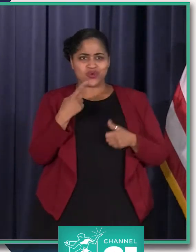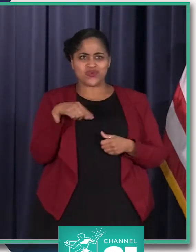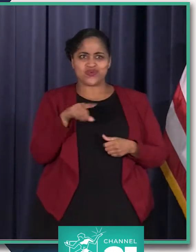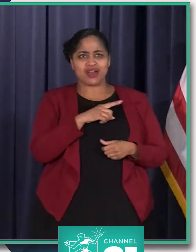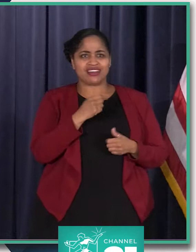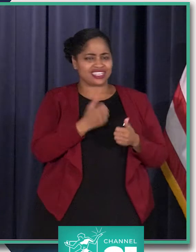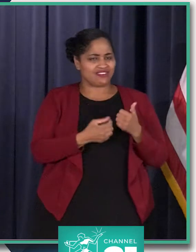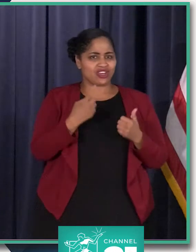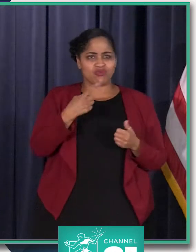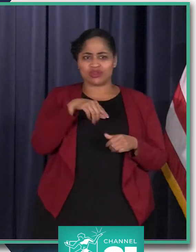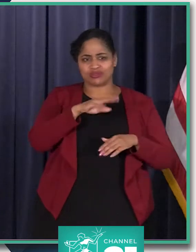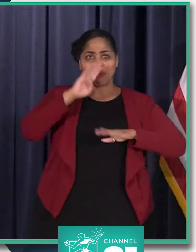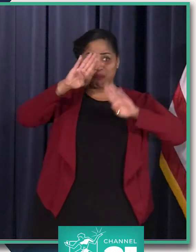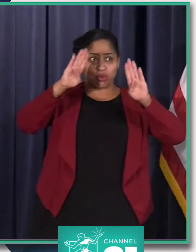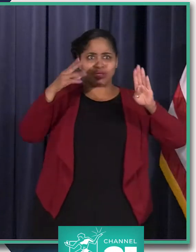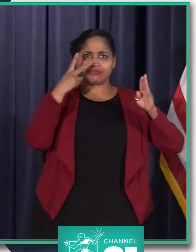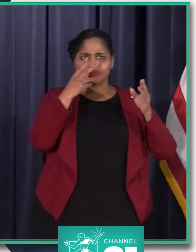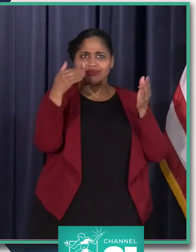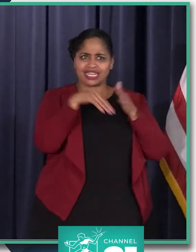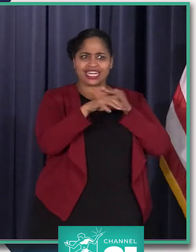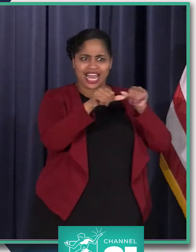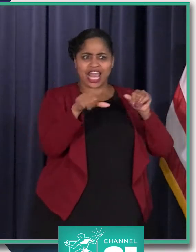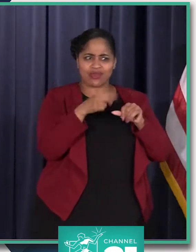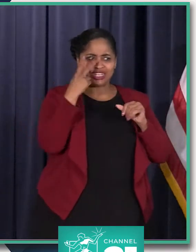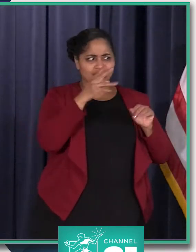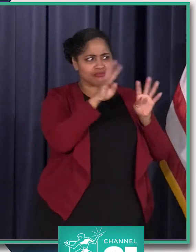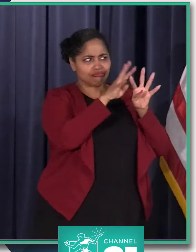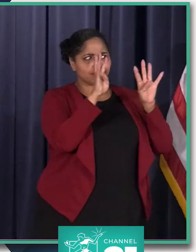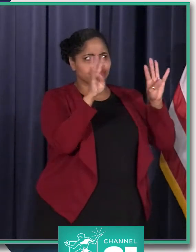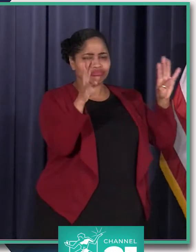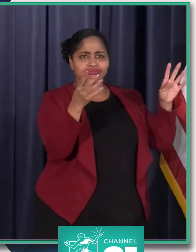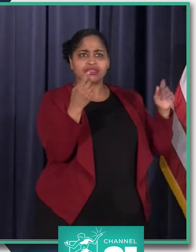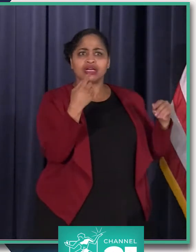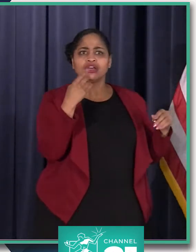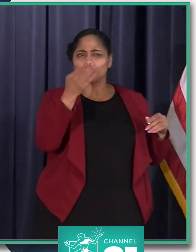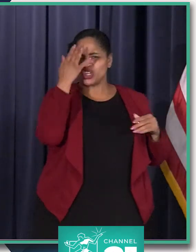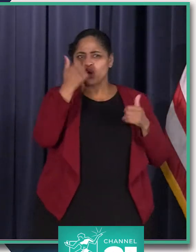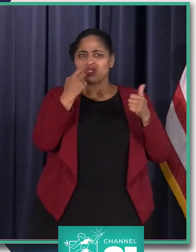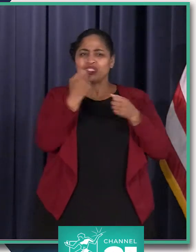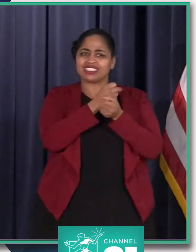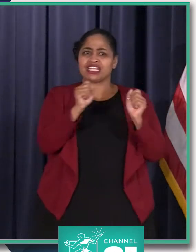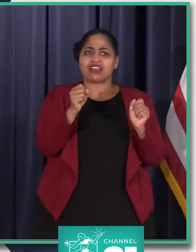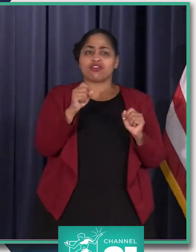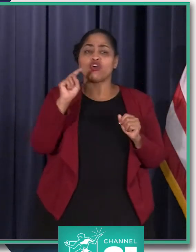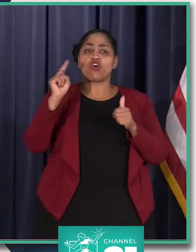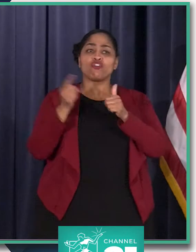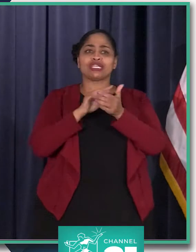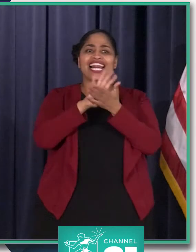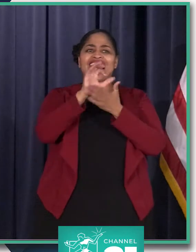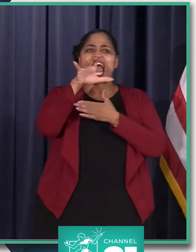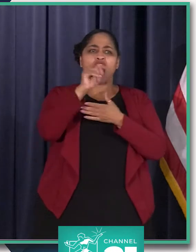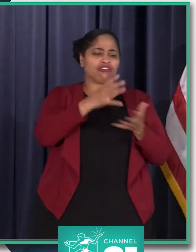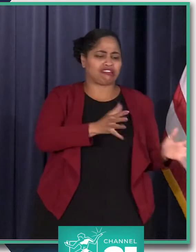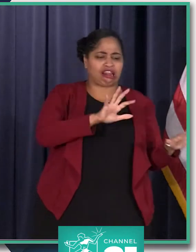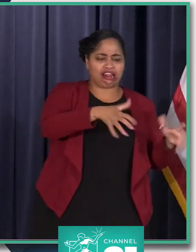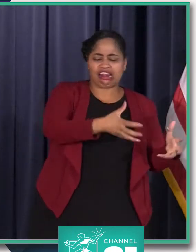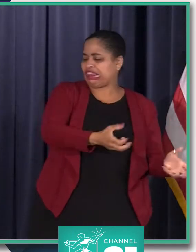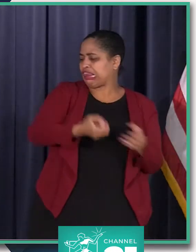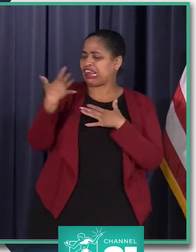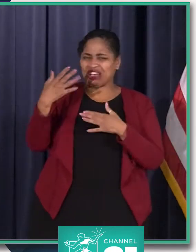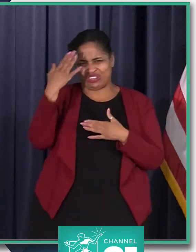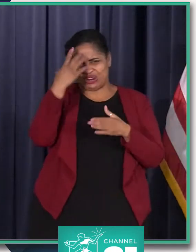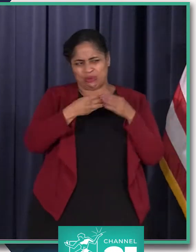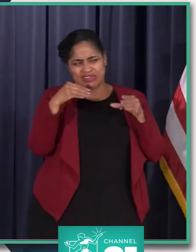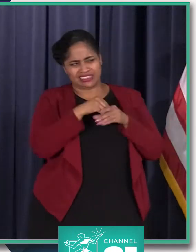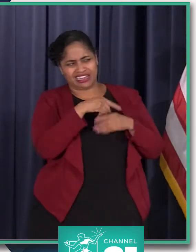every one of these houses. We've boarded them up. You've seen us in the neighborhood boarding them. We know which ones can be saved. The first thing we do is we're going to clean them out. You know what's in these houses, in